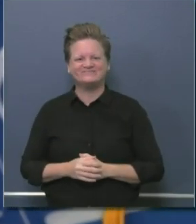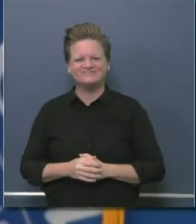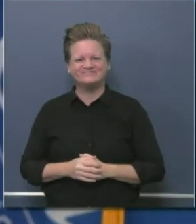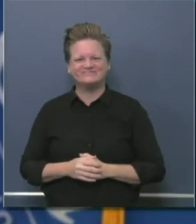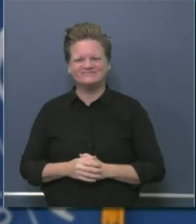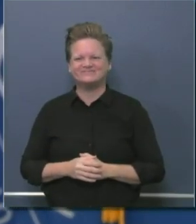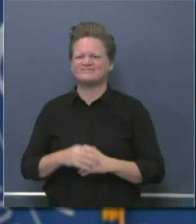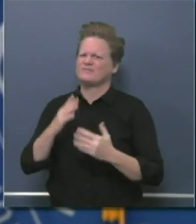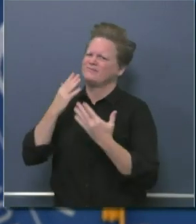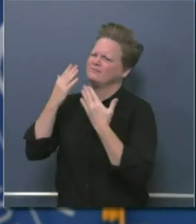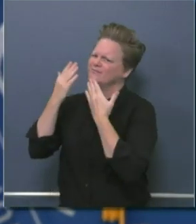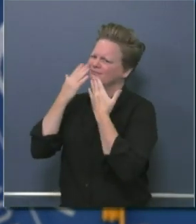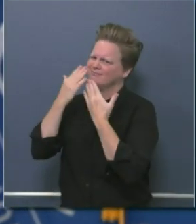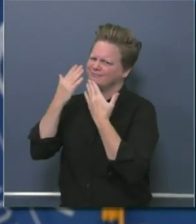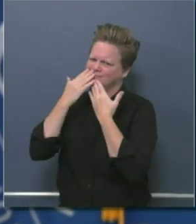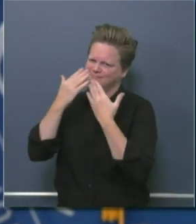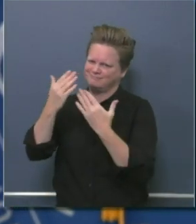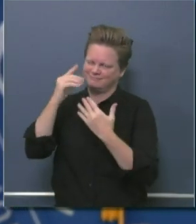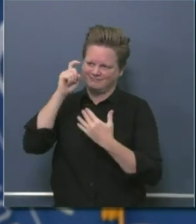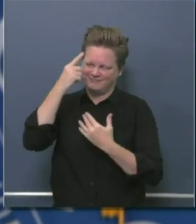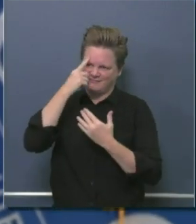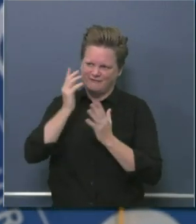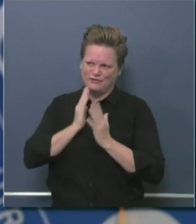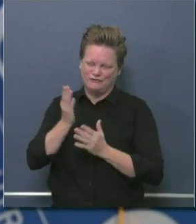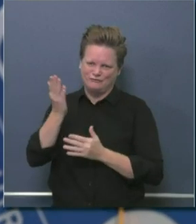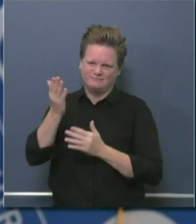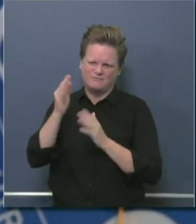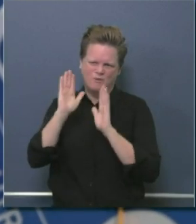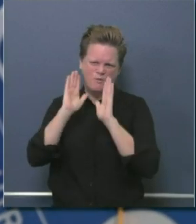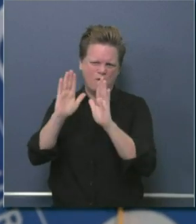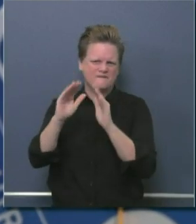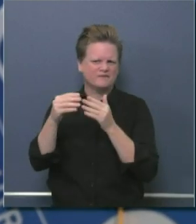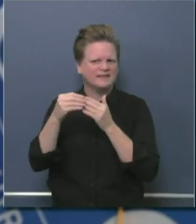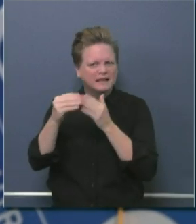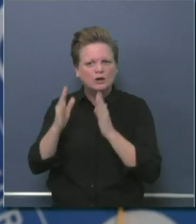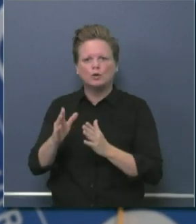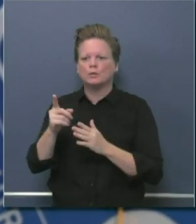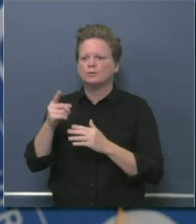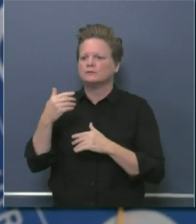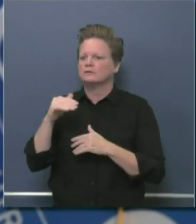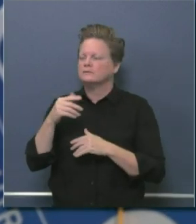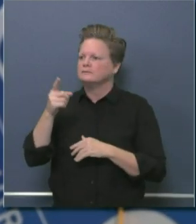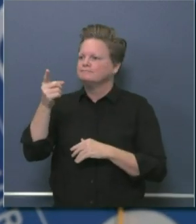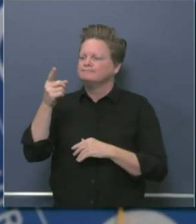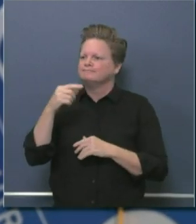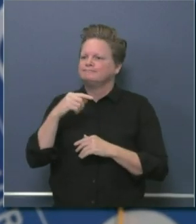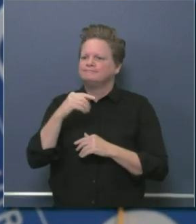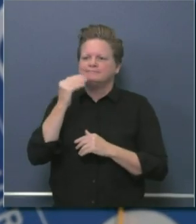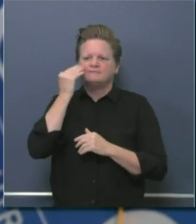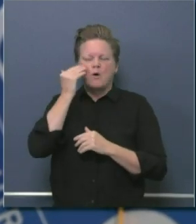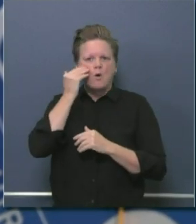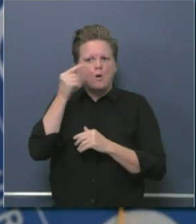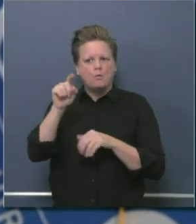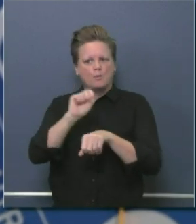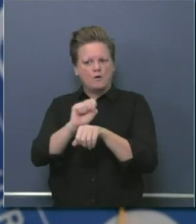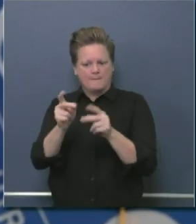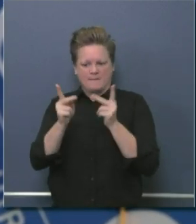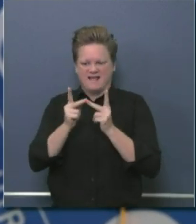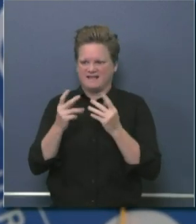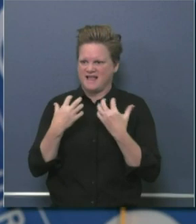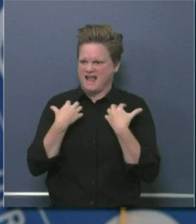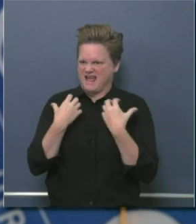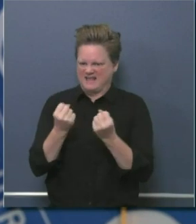Thank you so much, Governor Newsom, and for your great leadership in this space. As we know, workplace health and safety is public health and